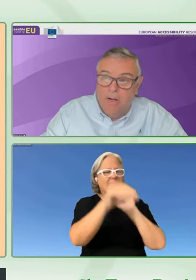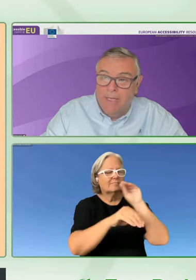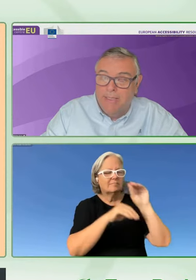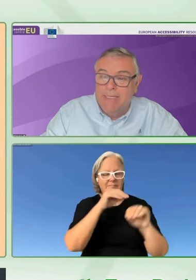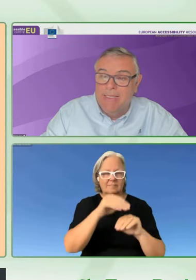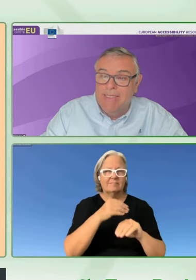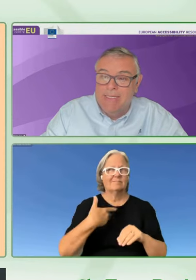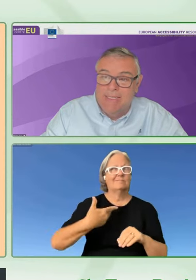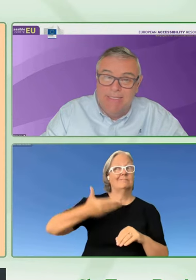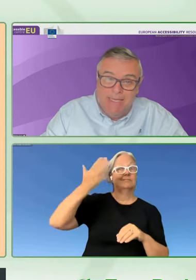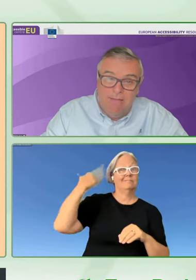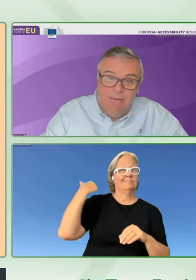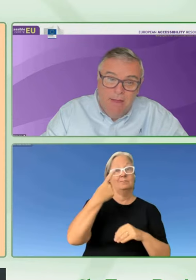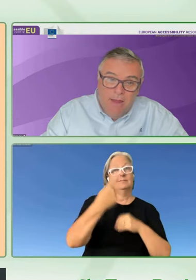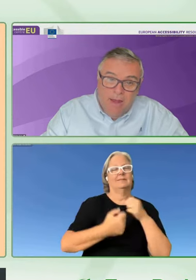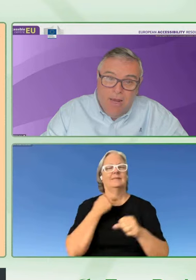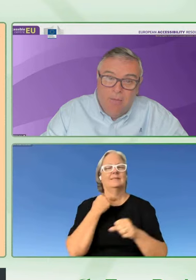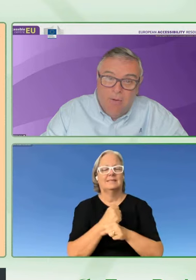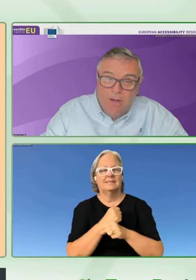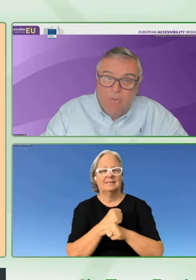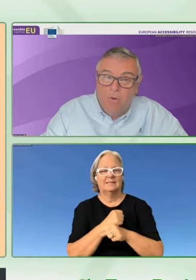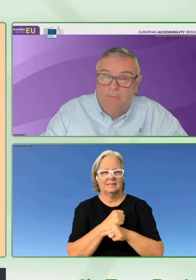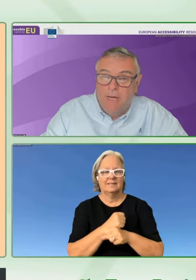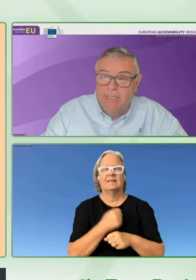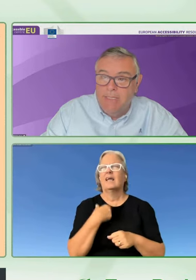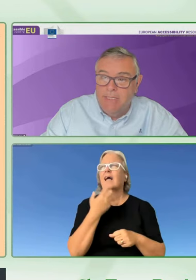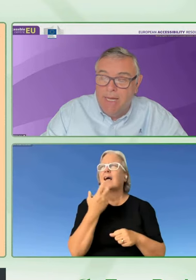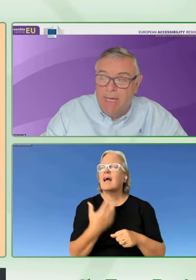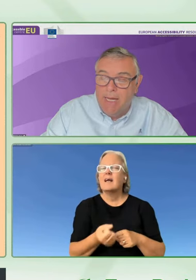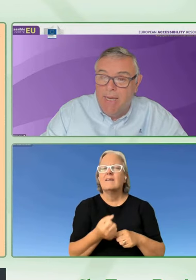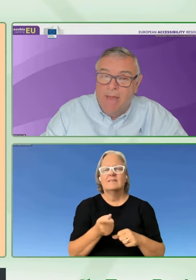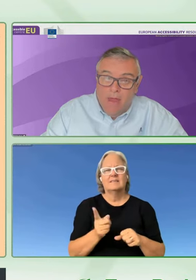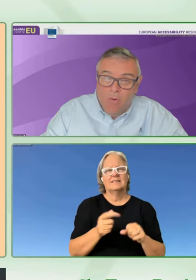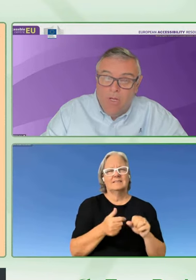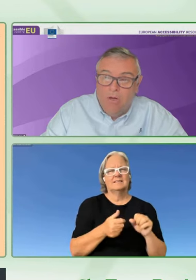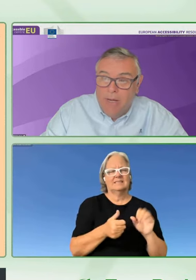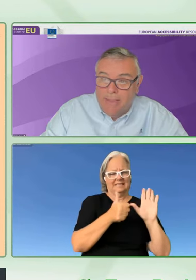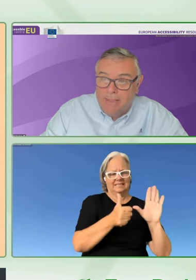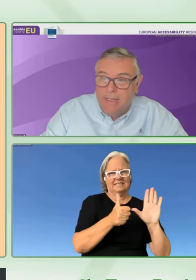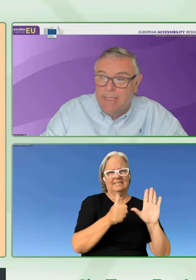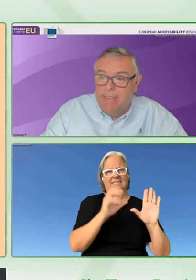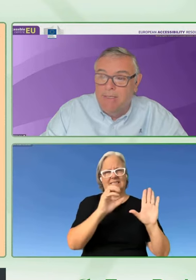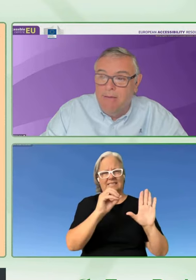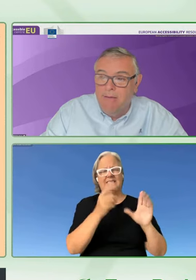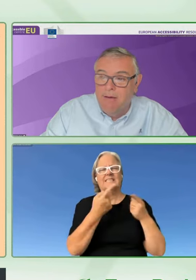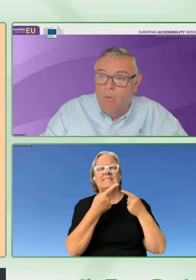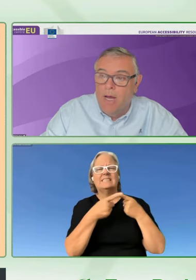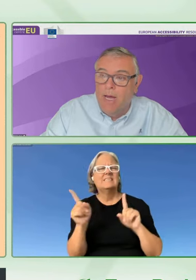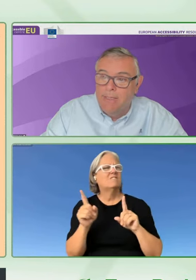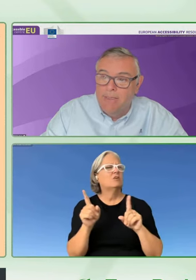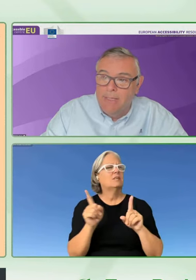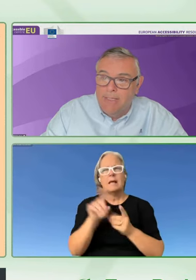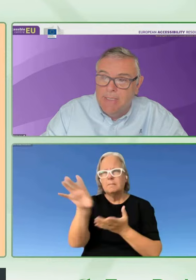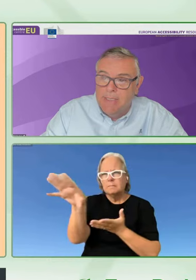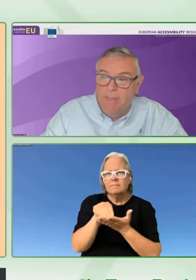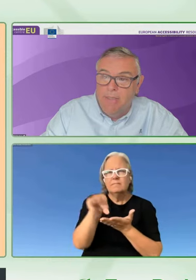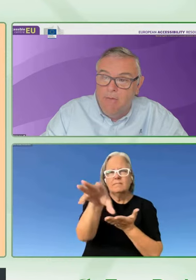2023, was collect 60 library references, and we collect last year